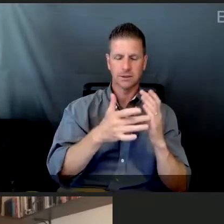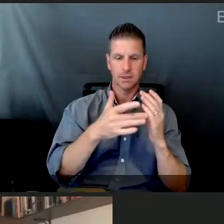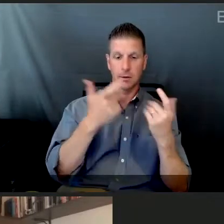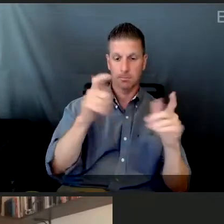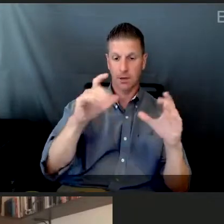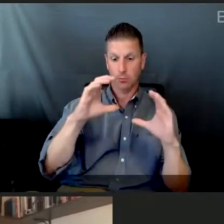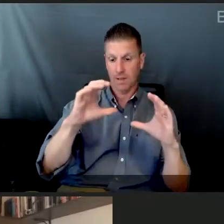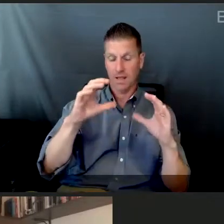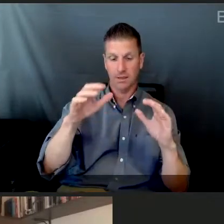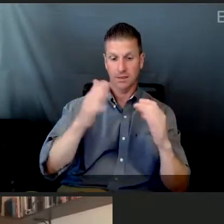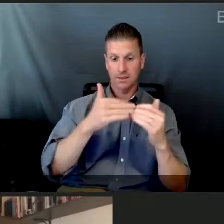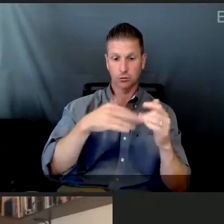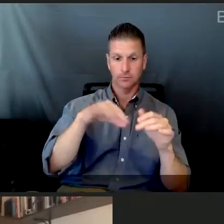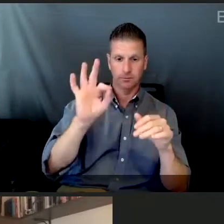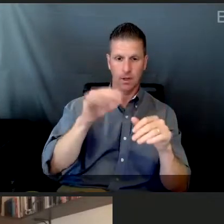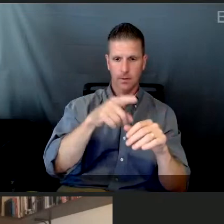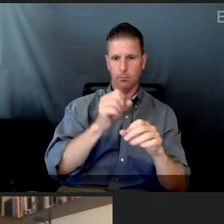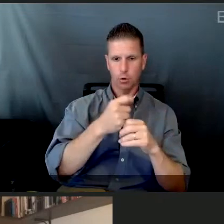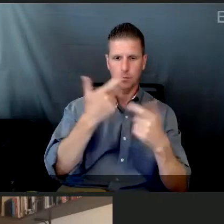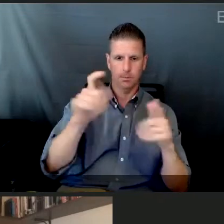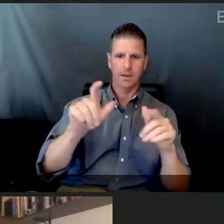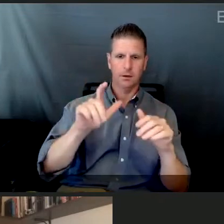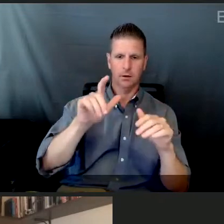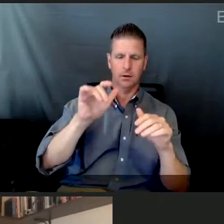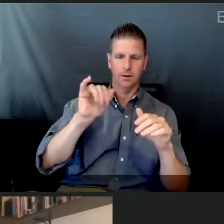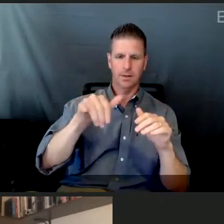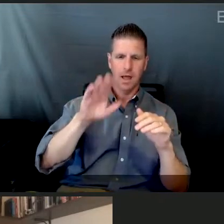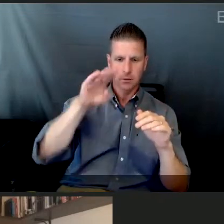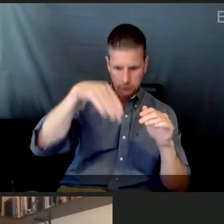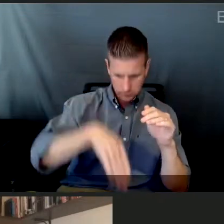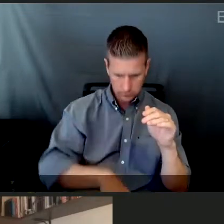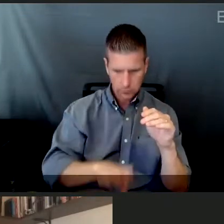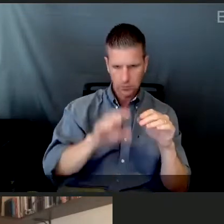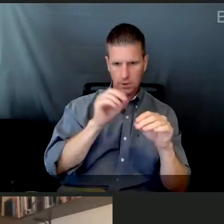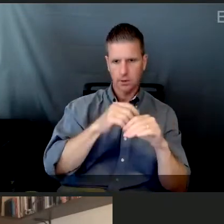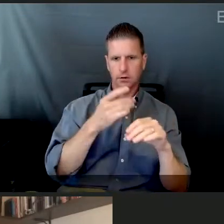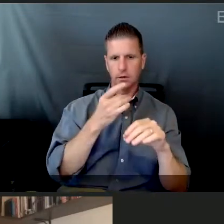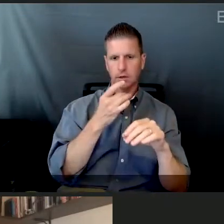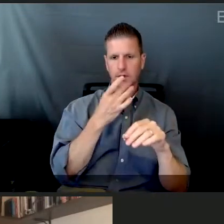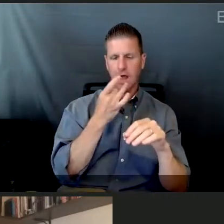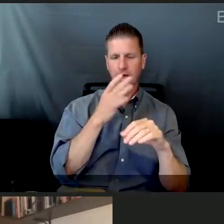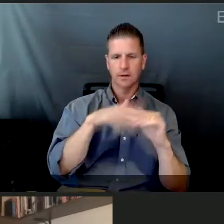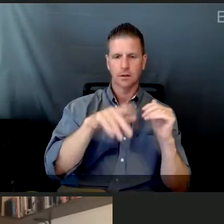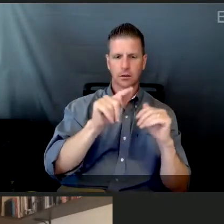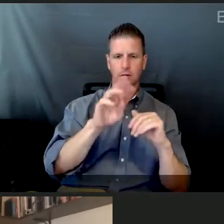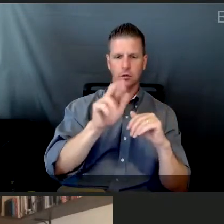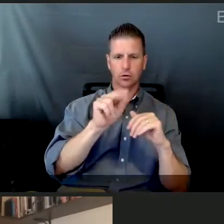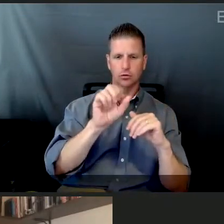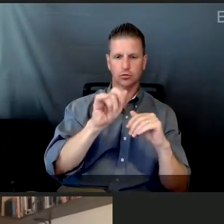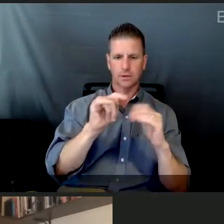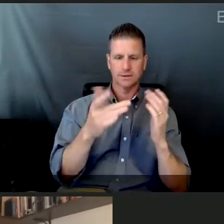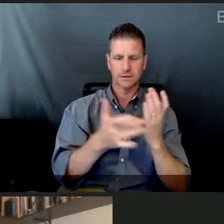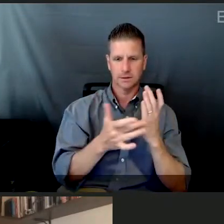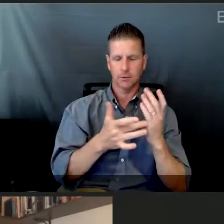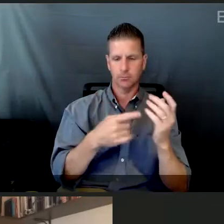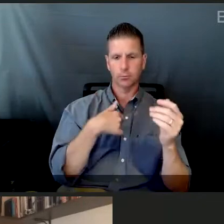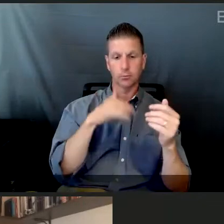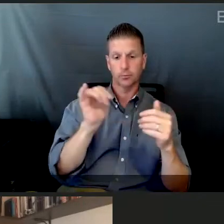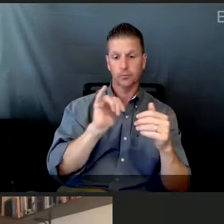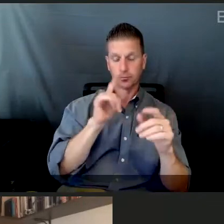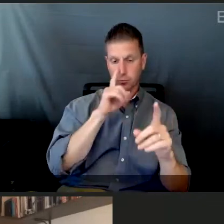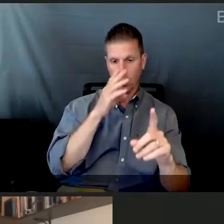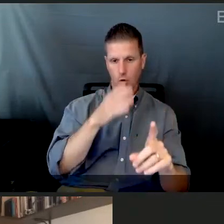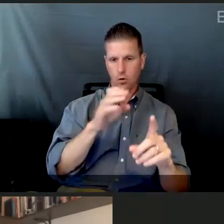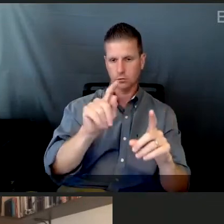because they produce a bigger dip in that light in the transit technique. And so we are also targeting